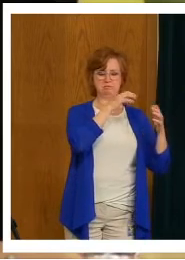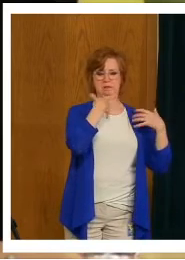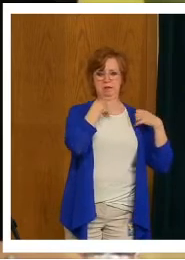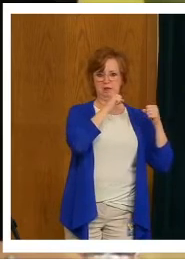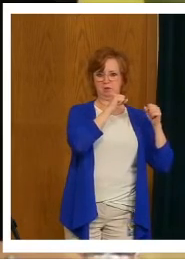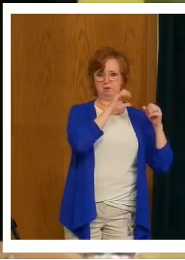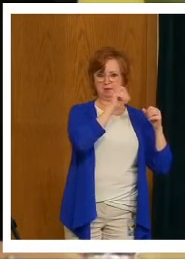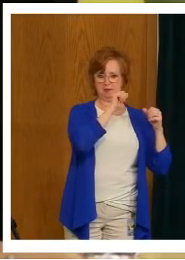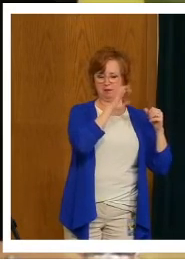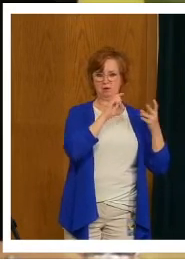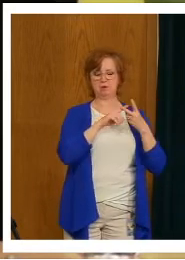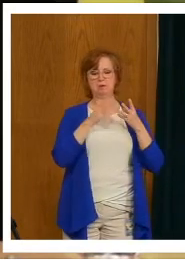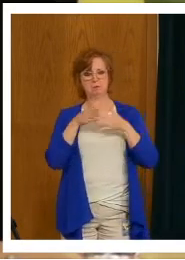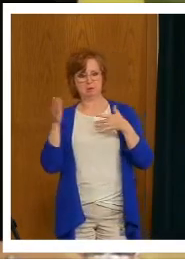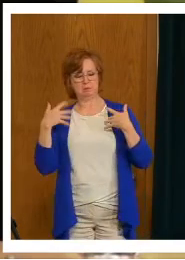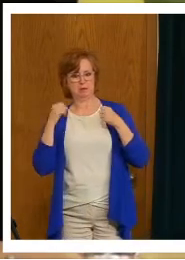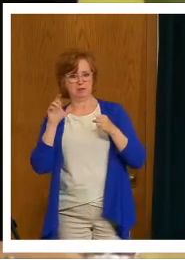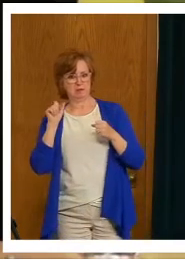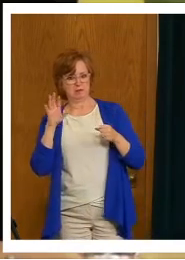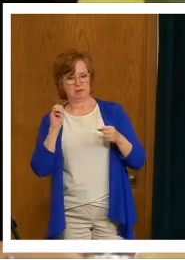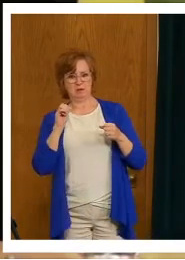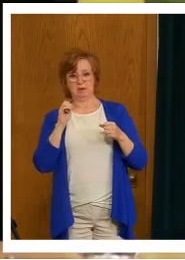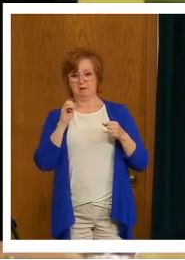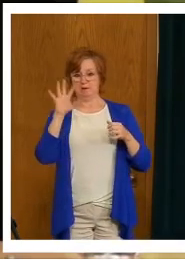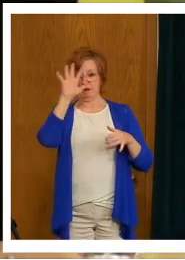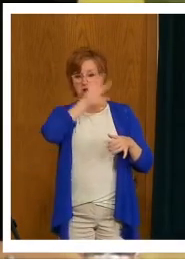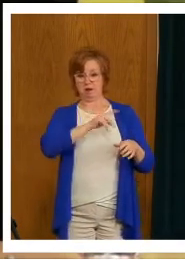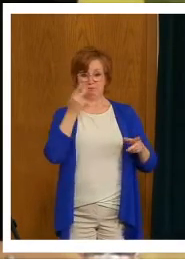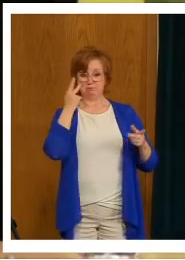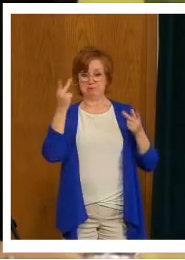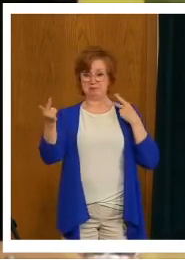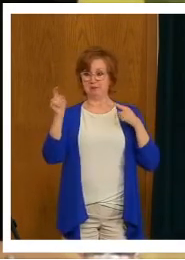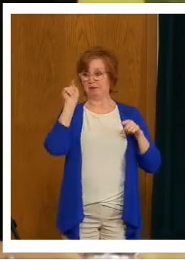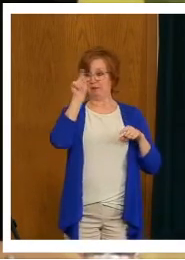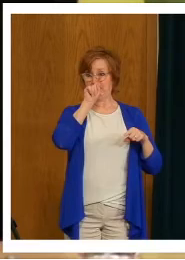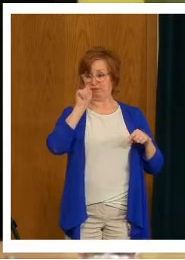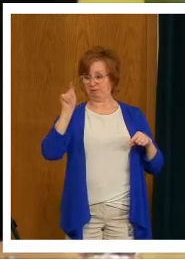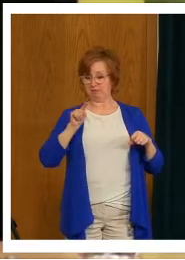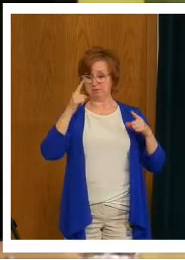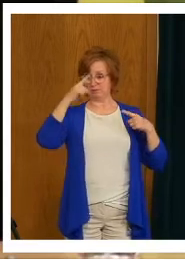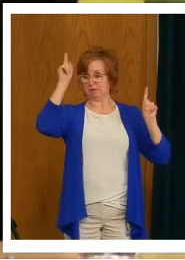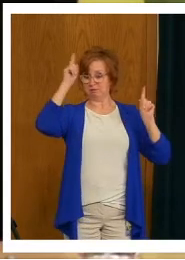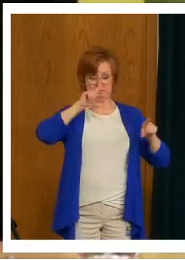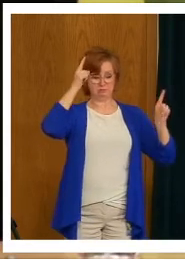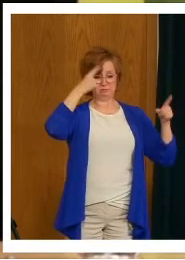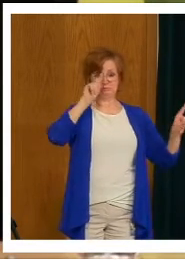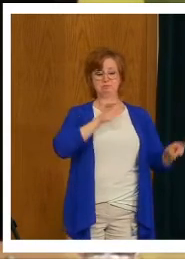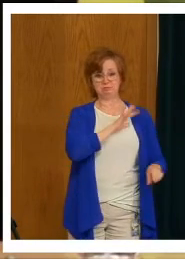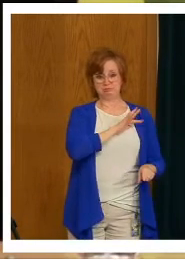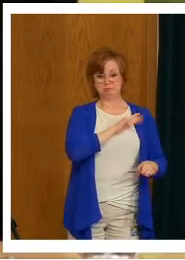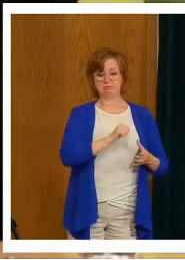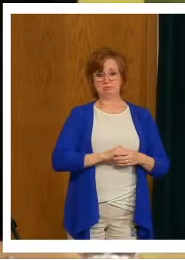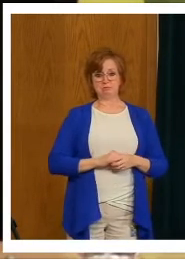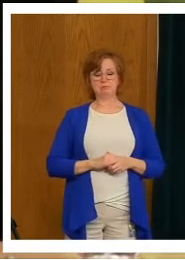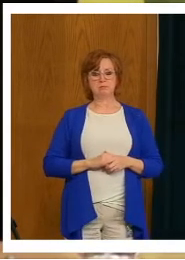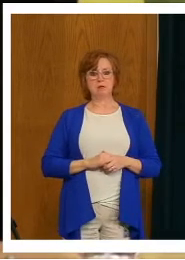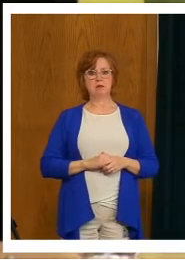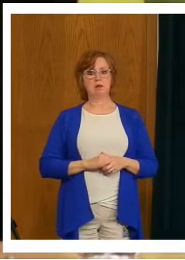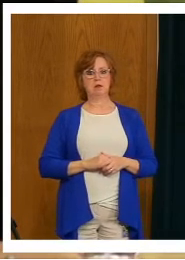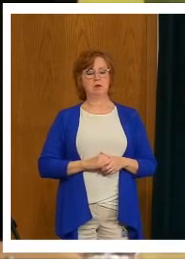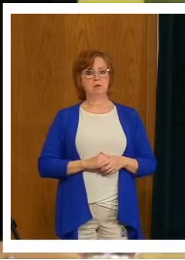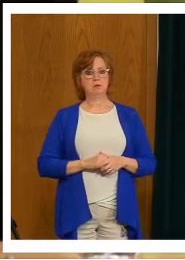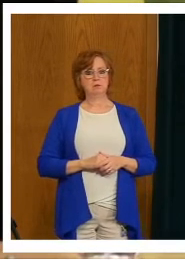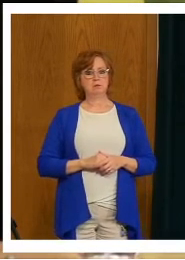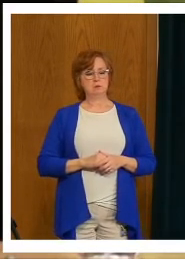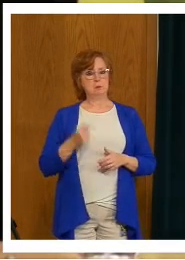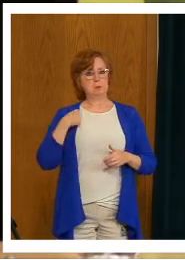let's make sure that we're recognizing, what our capabilities are as we move forward should we be faced with something similar to this in the